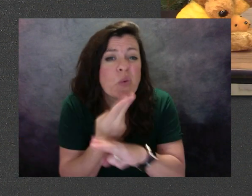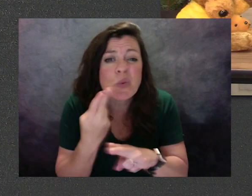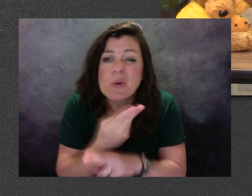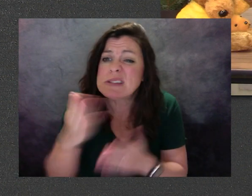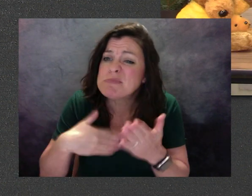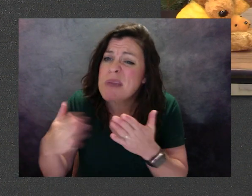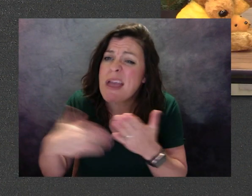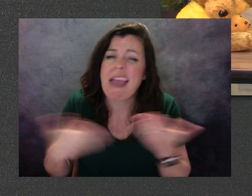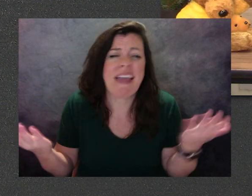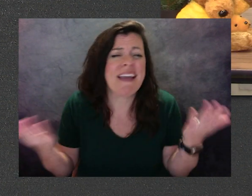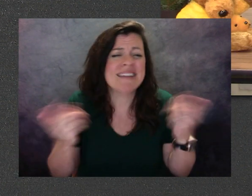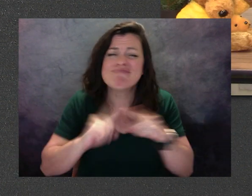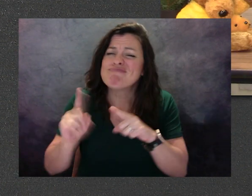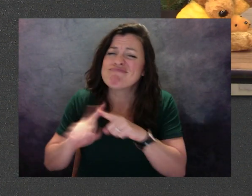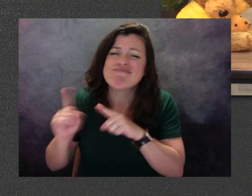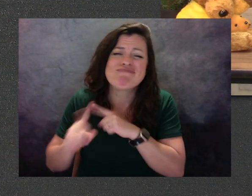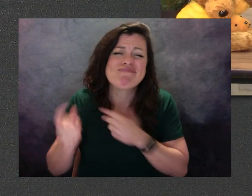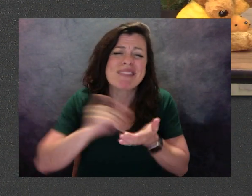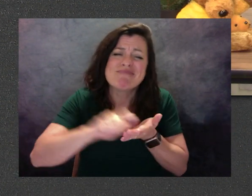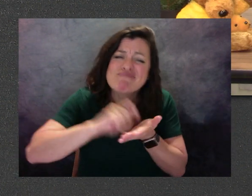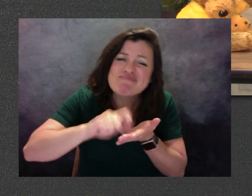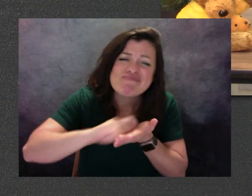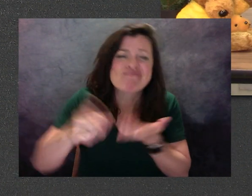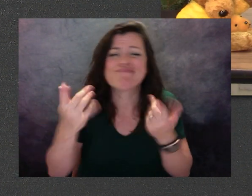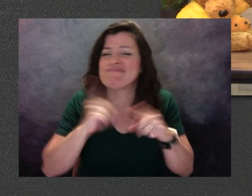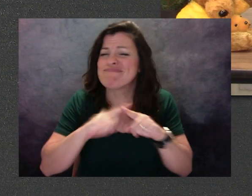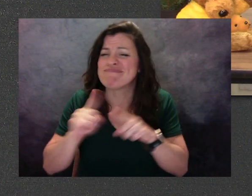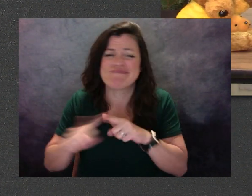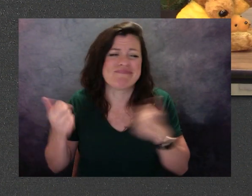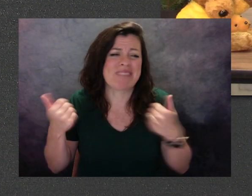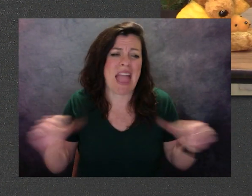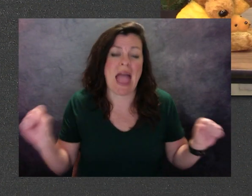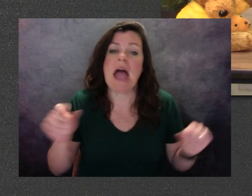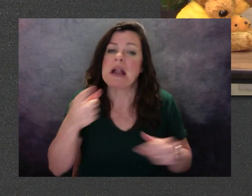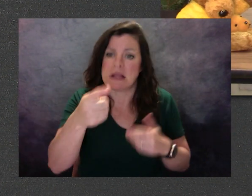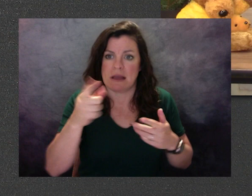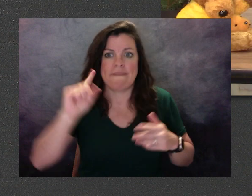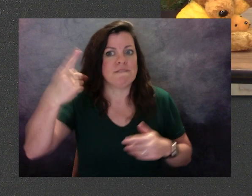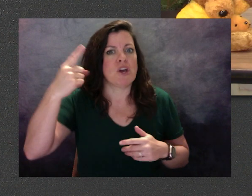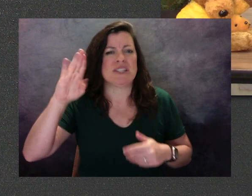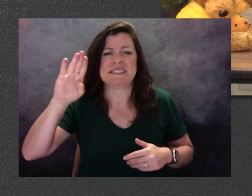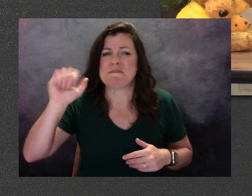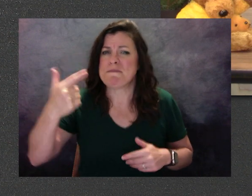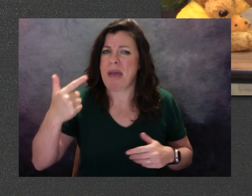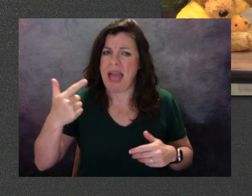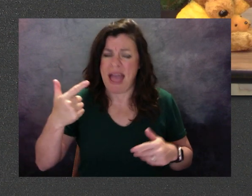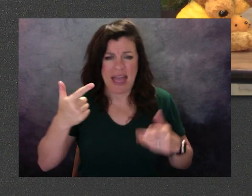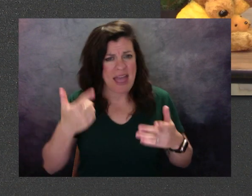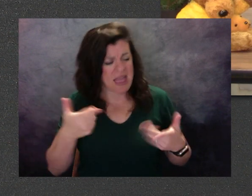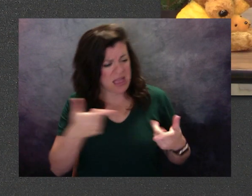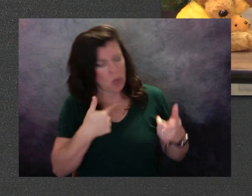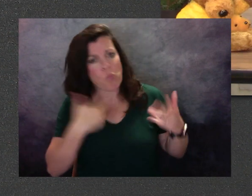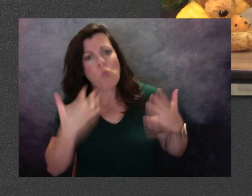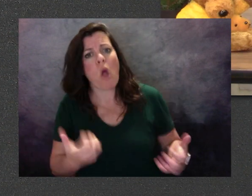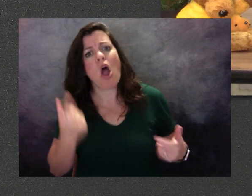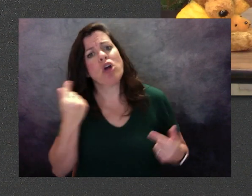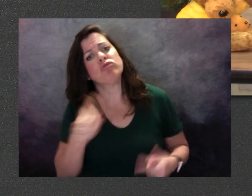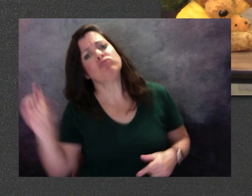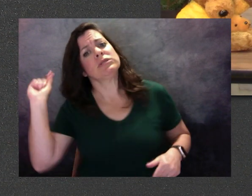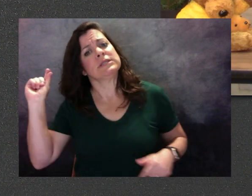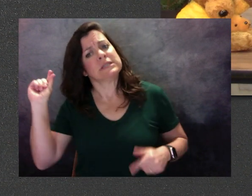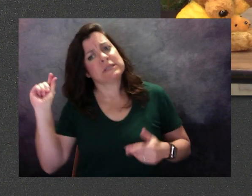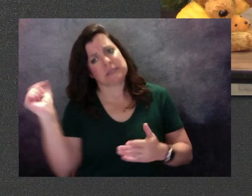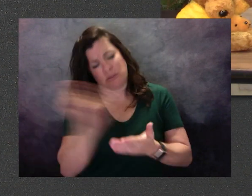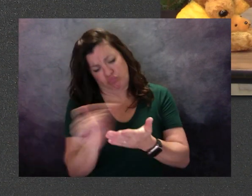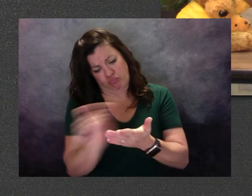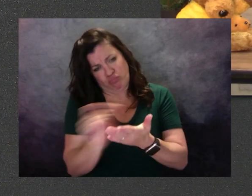scribble on our paper bag. So watch, I'll scribble a little so you can see how it's going to look, just like that. And